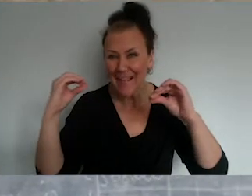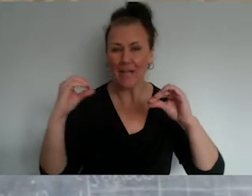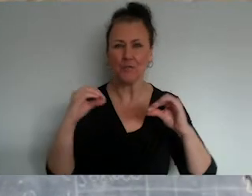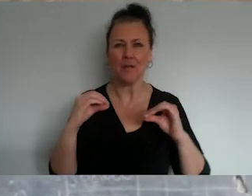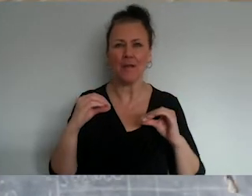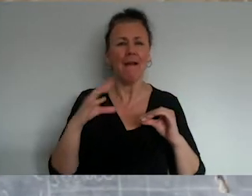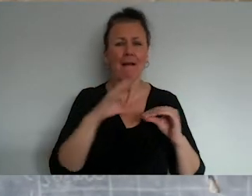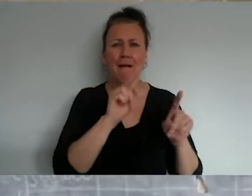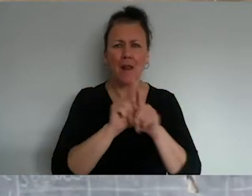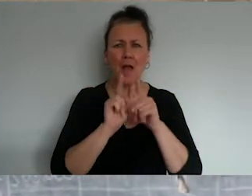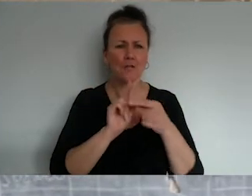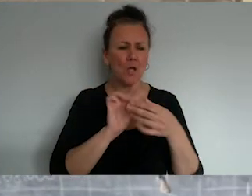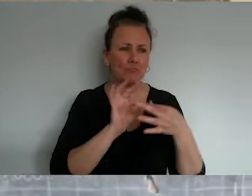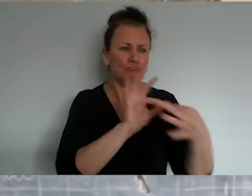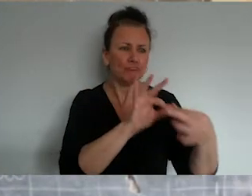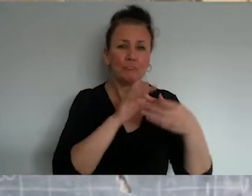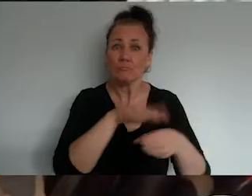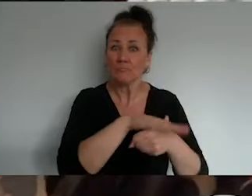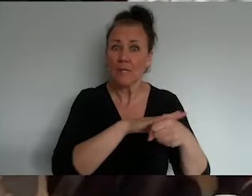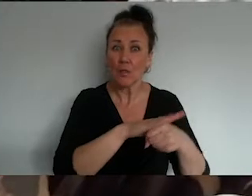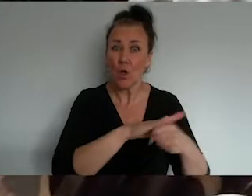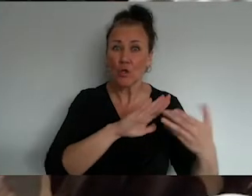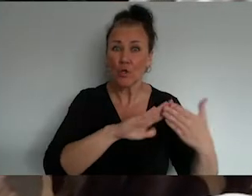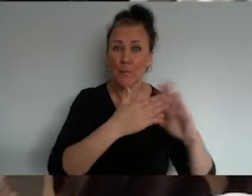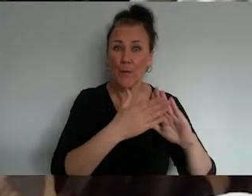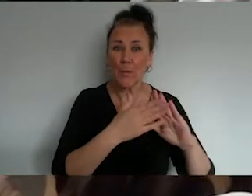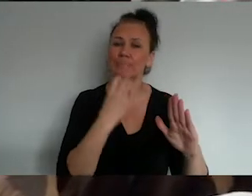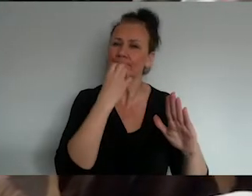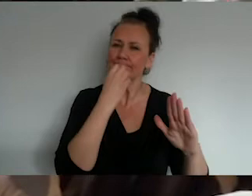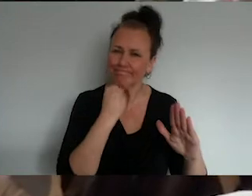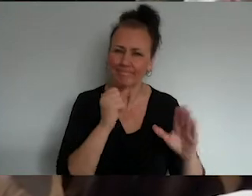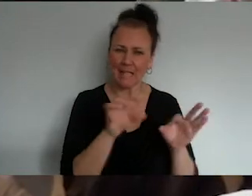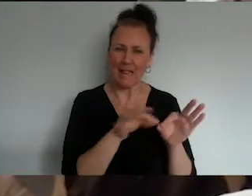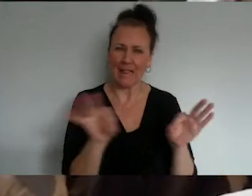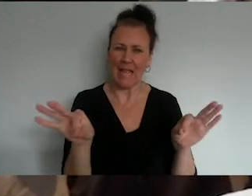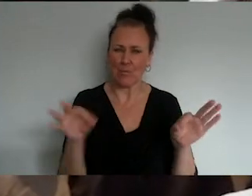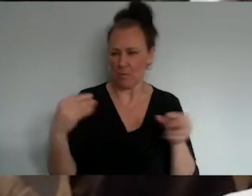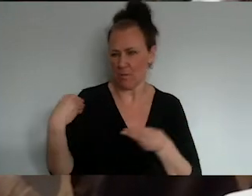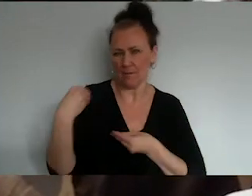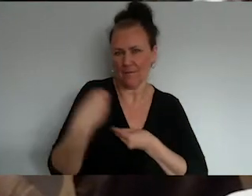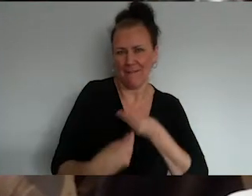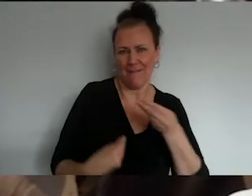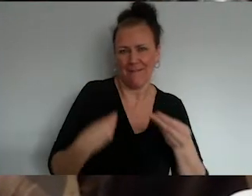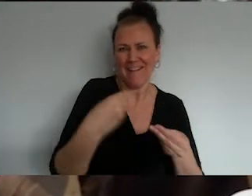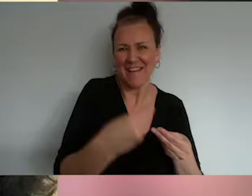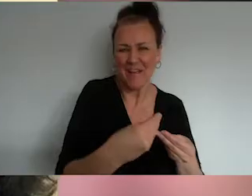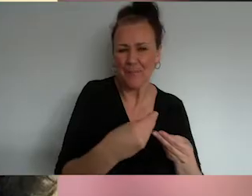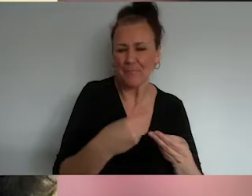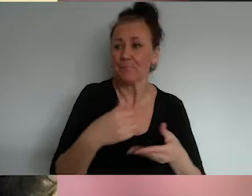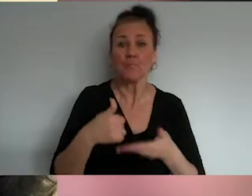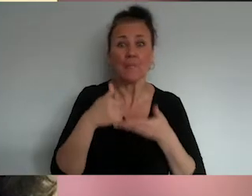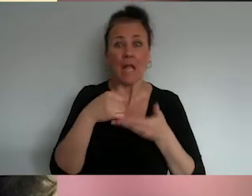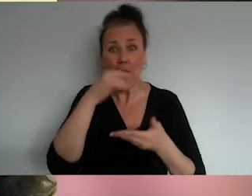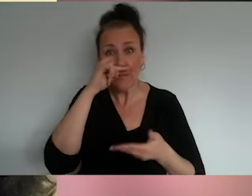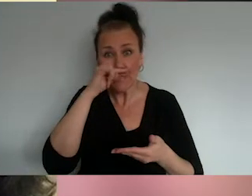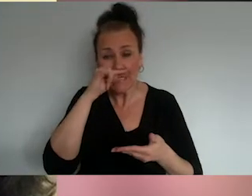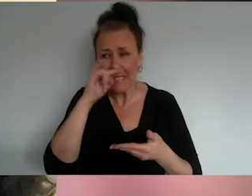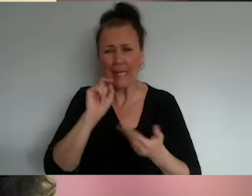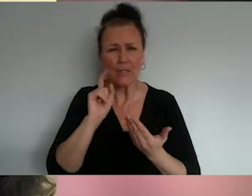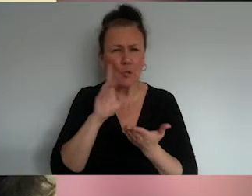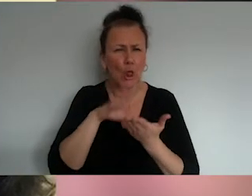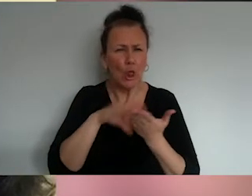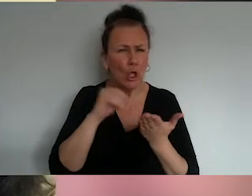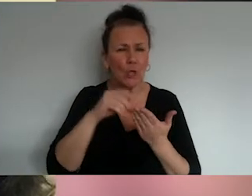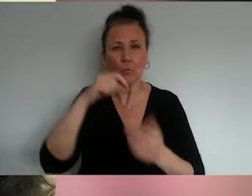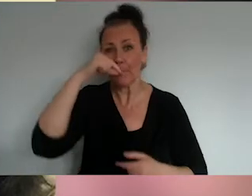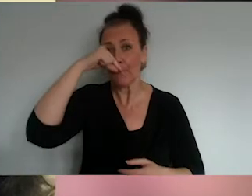working with indigenous populations to preserve their own languages, helping children with cleft palate reclaim their lives,